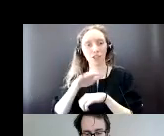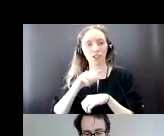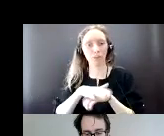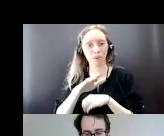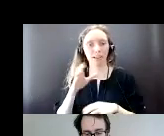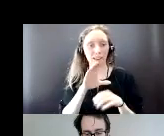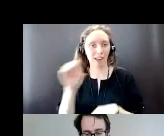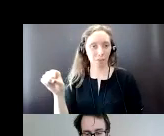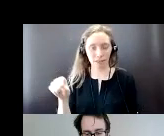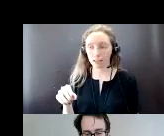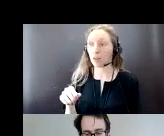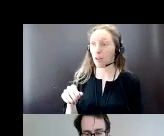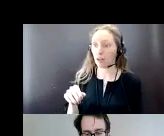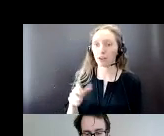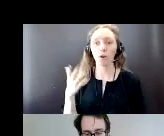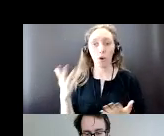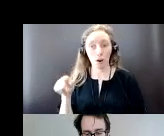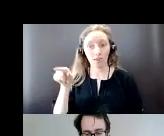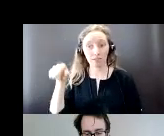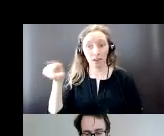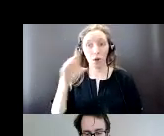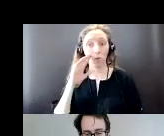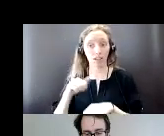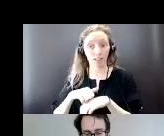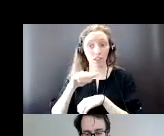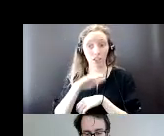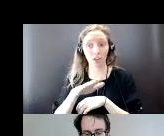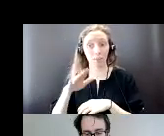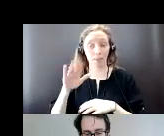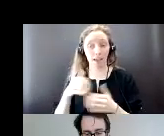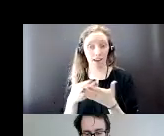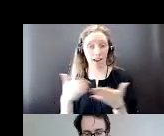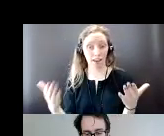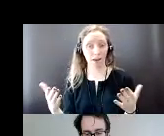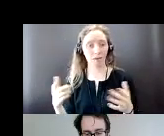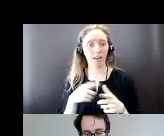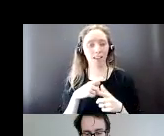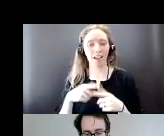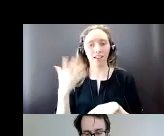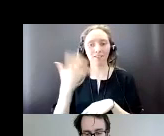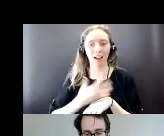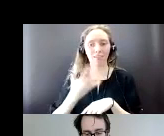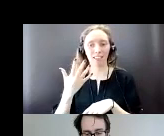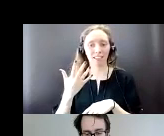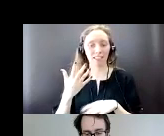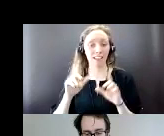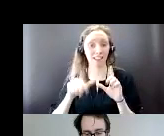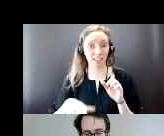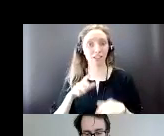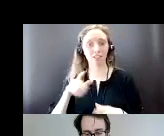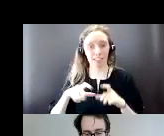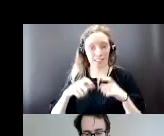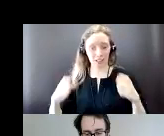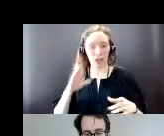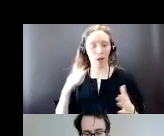in some cases even ship the item out. And then 5 days later, the check will come back as fraudulent, and